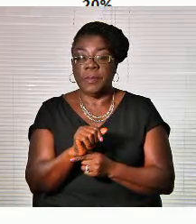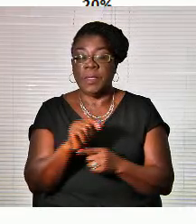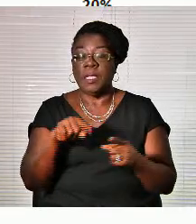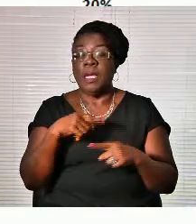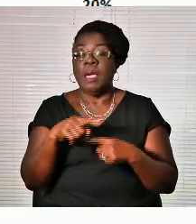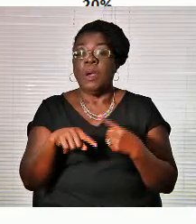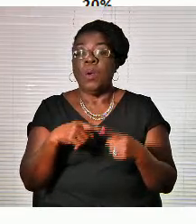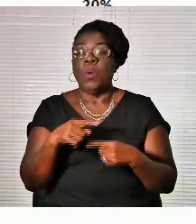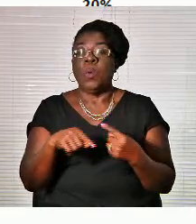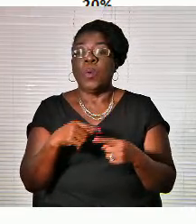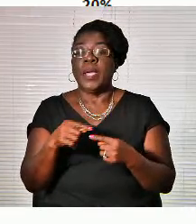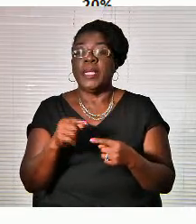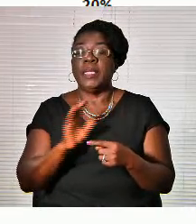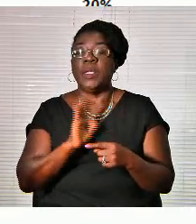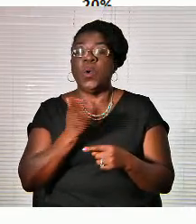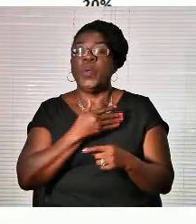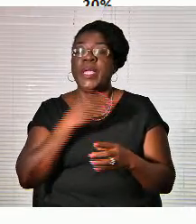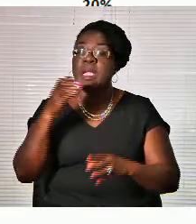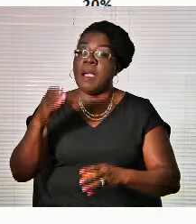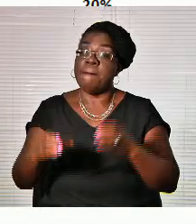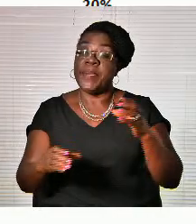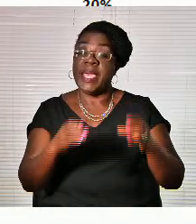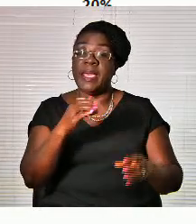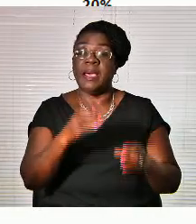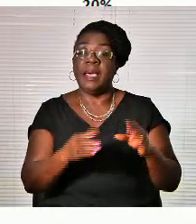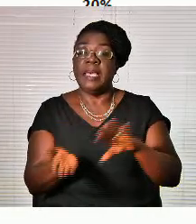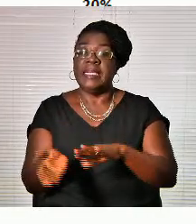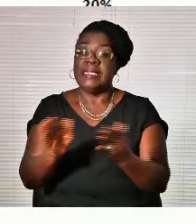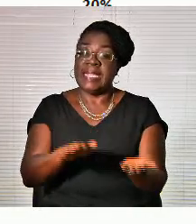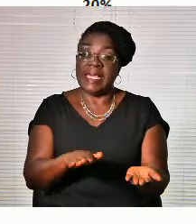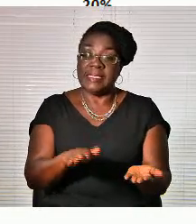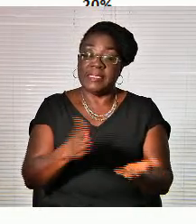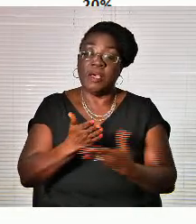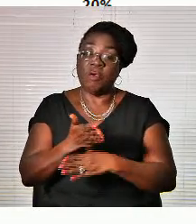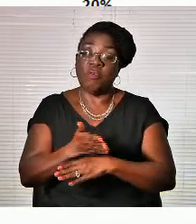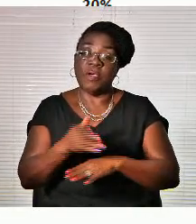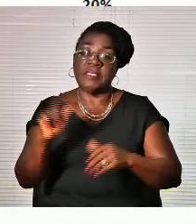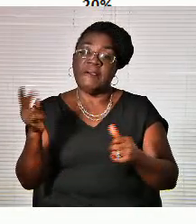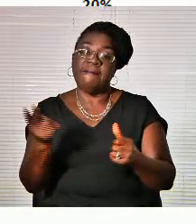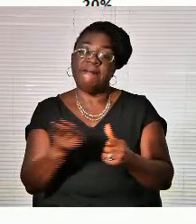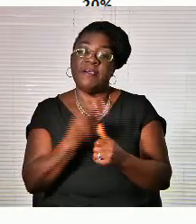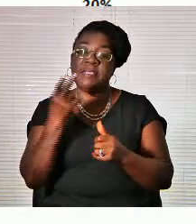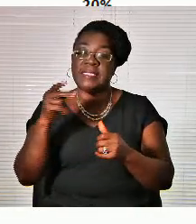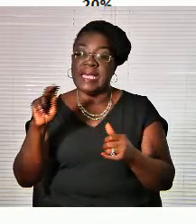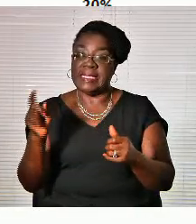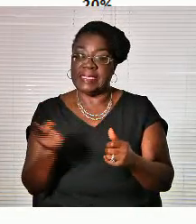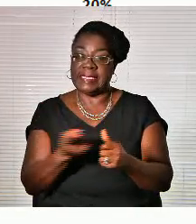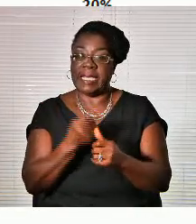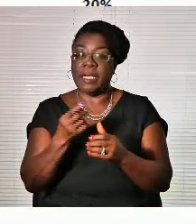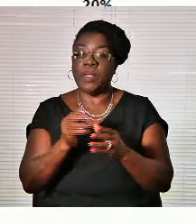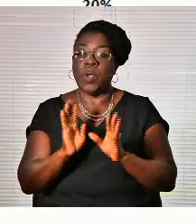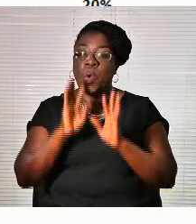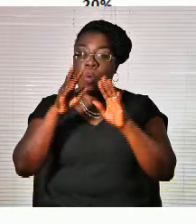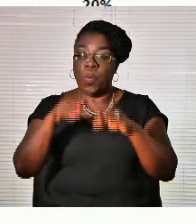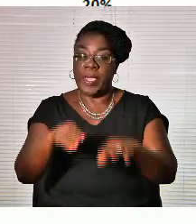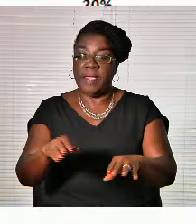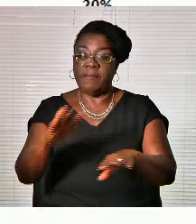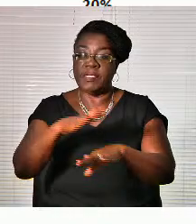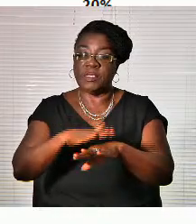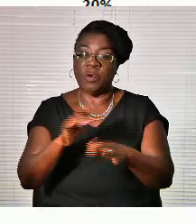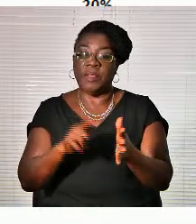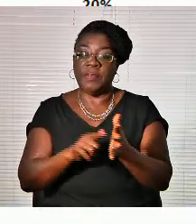When we compare deaths across the first and second waves, which is on this